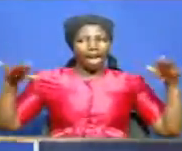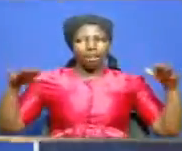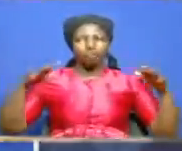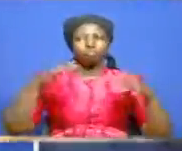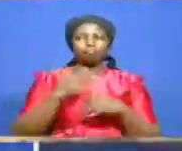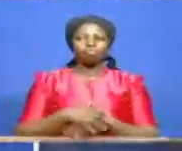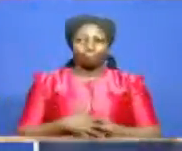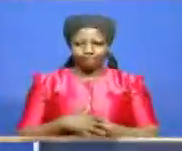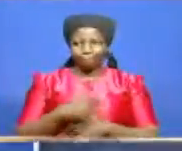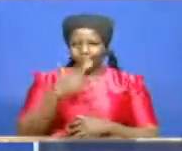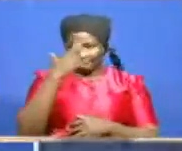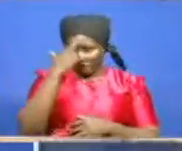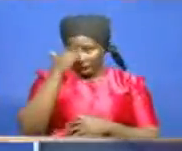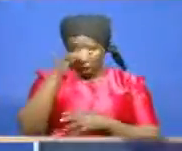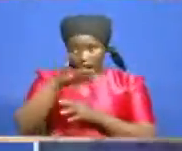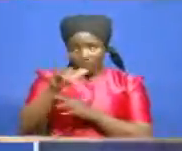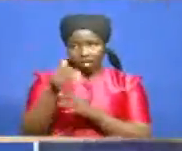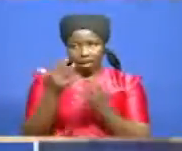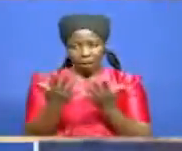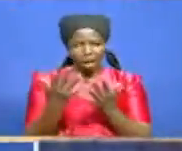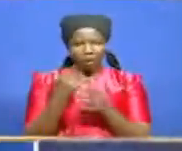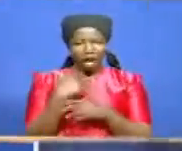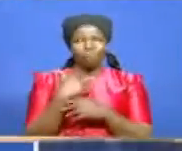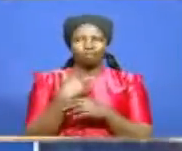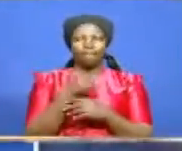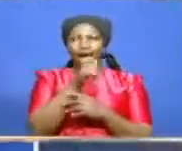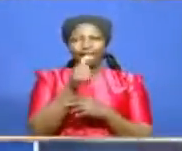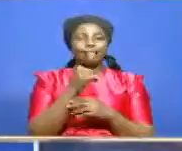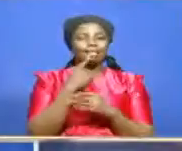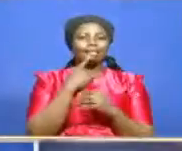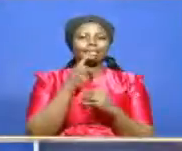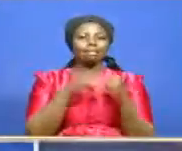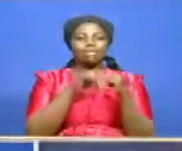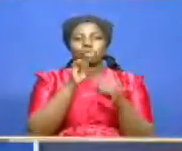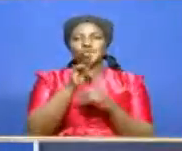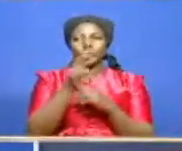and above, and 62 others posted above 300 marks.